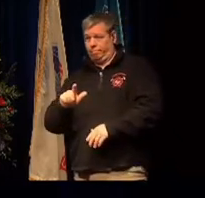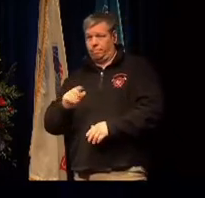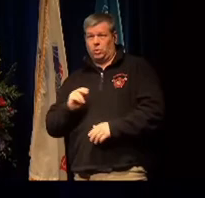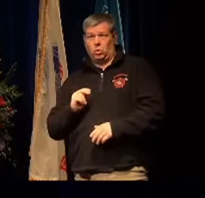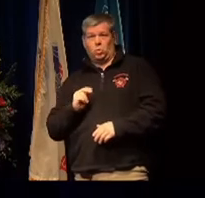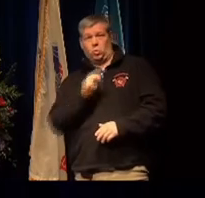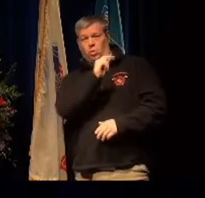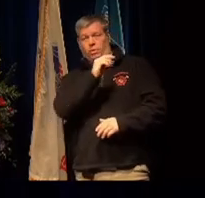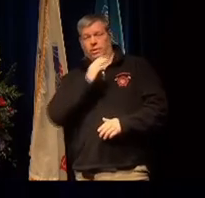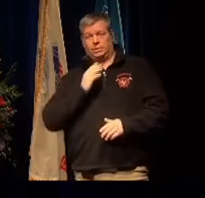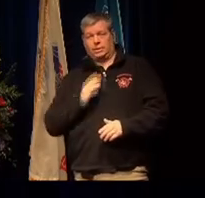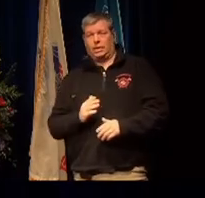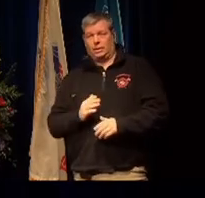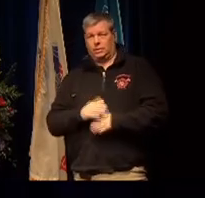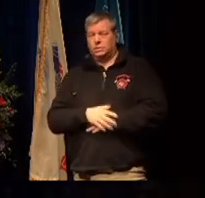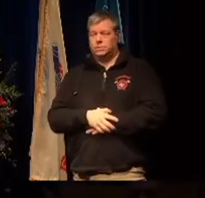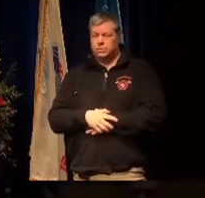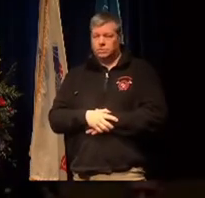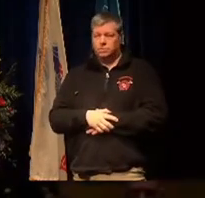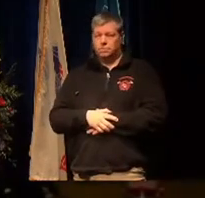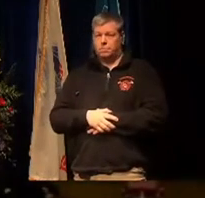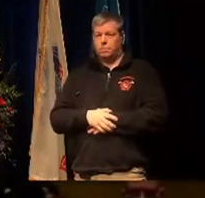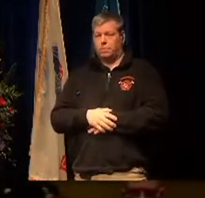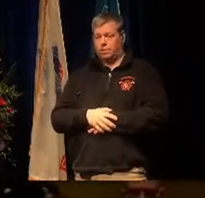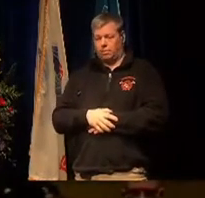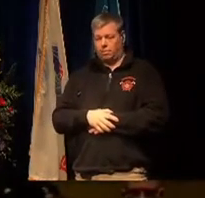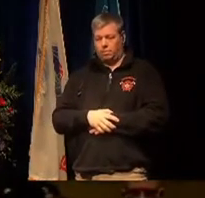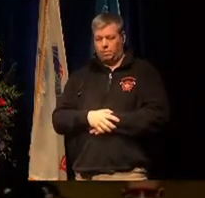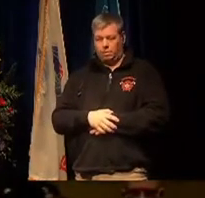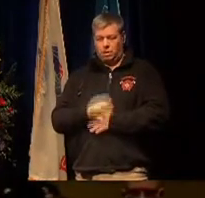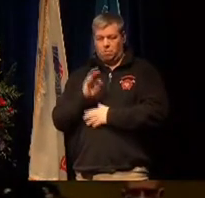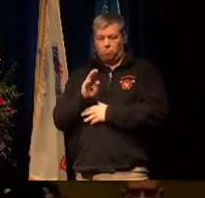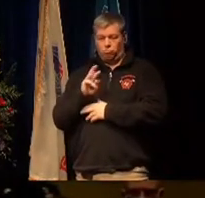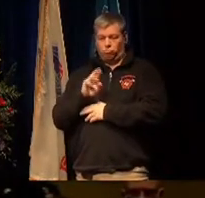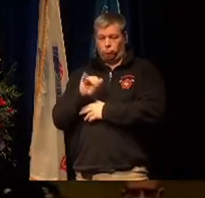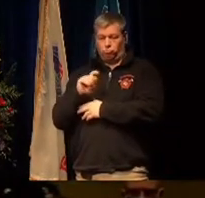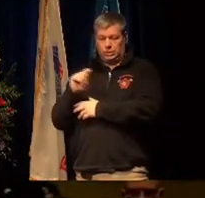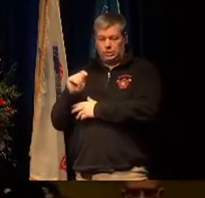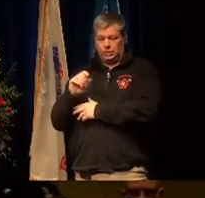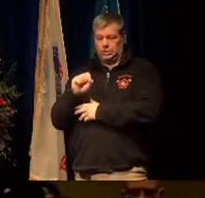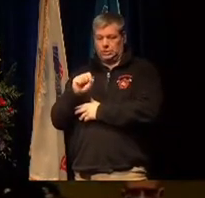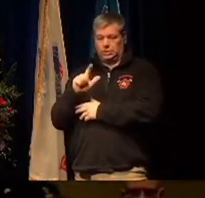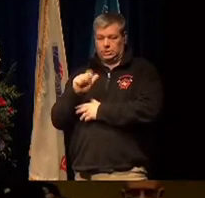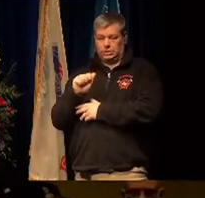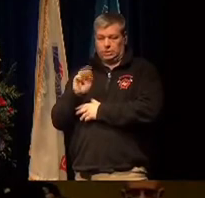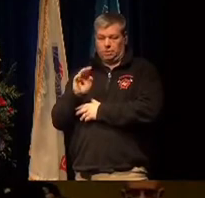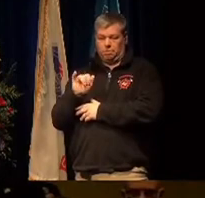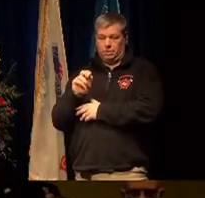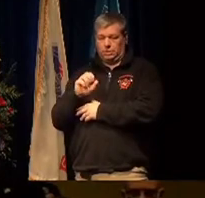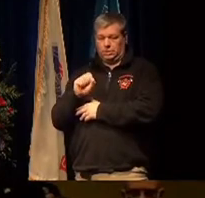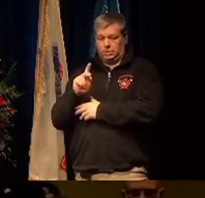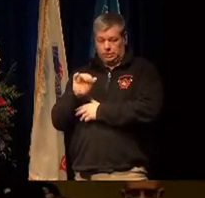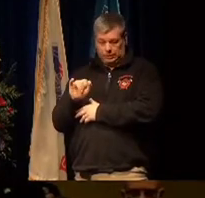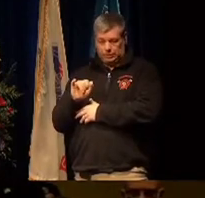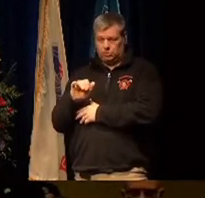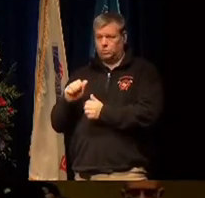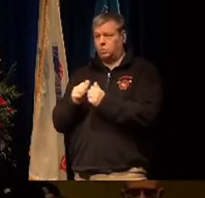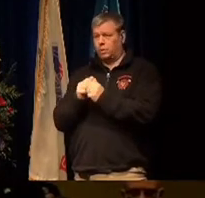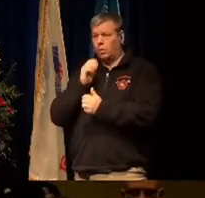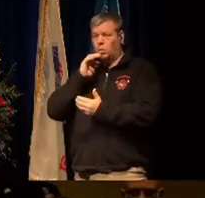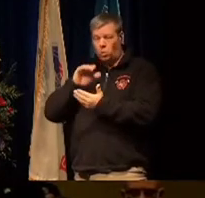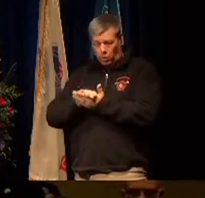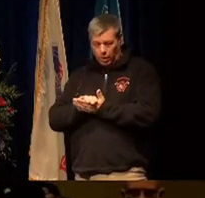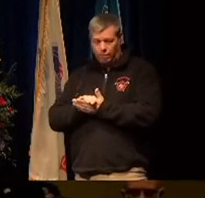of the sanctuary. We have Britt Slabinski is here with his wife. Thank you for being here. We have